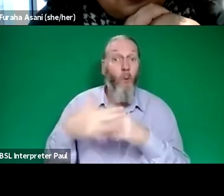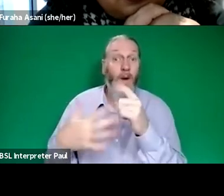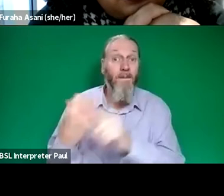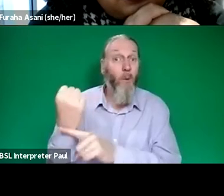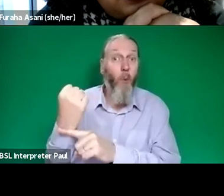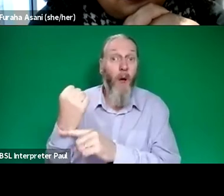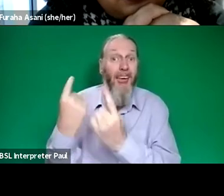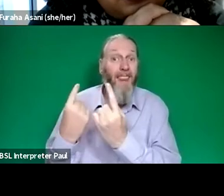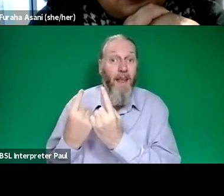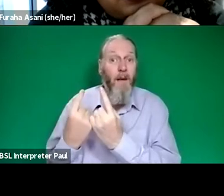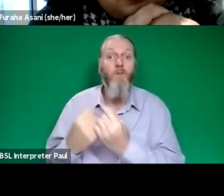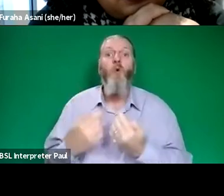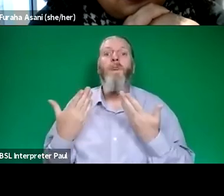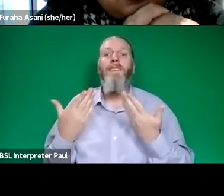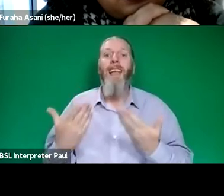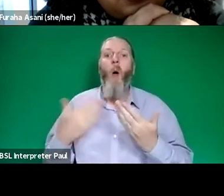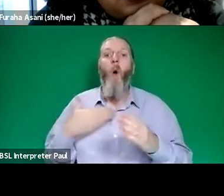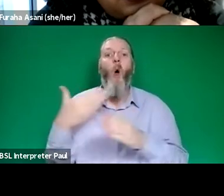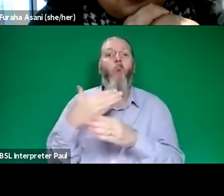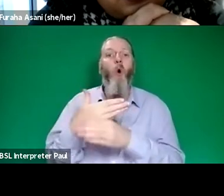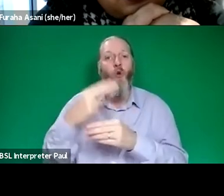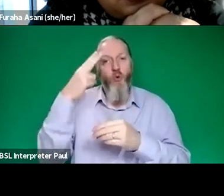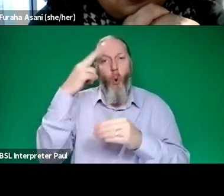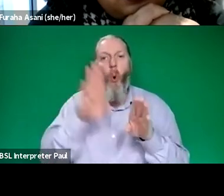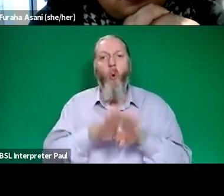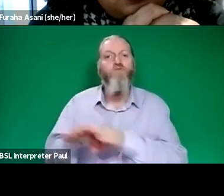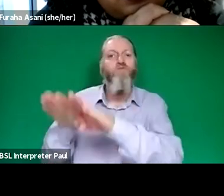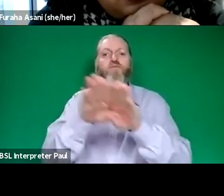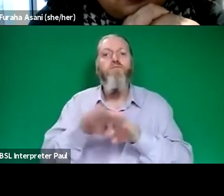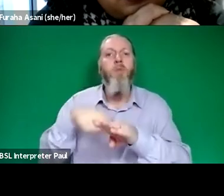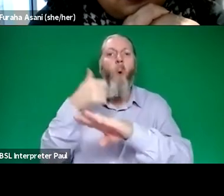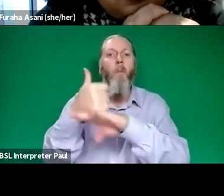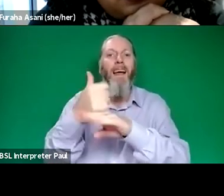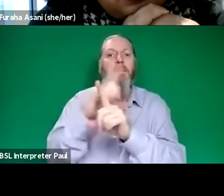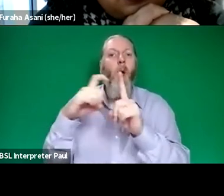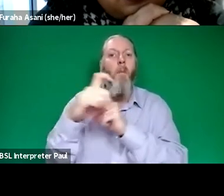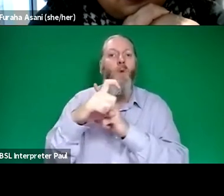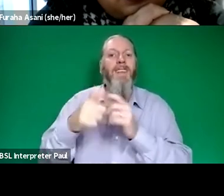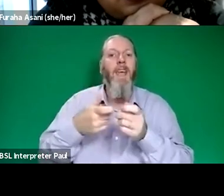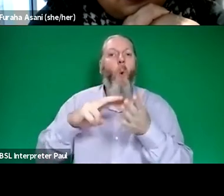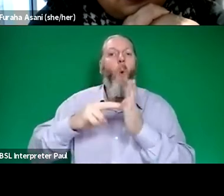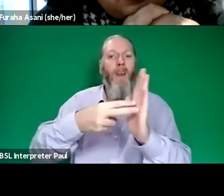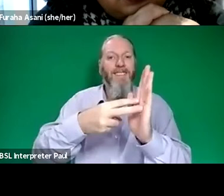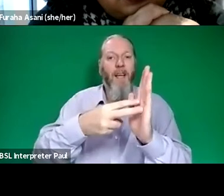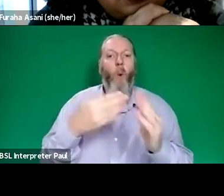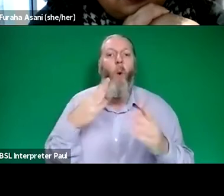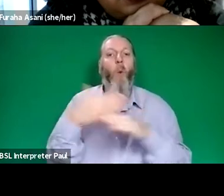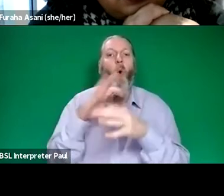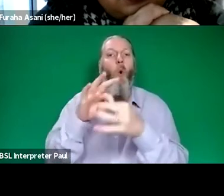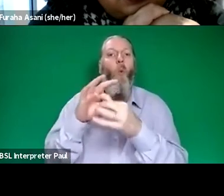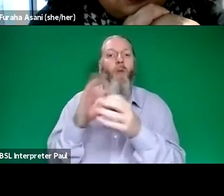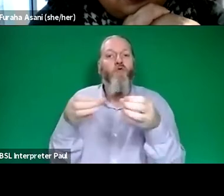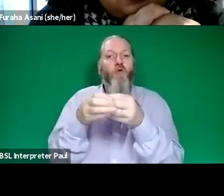on what's called broad-based community organizing with Citizens UK. And we develop leaders for public life and build